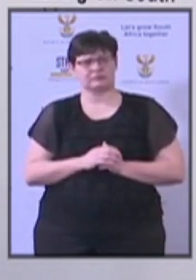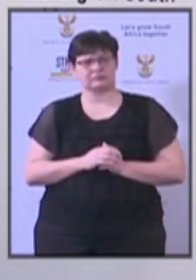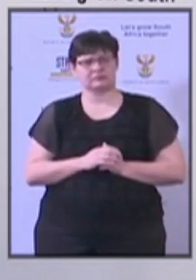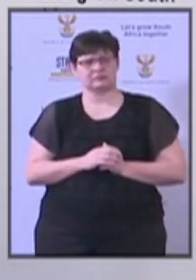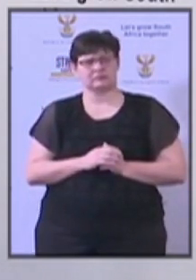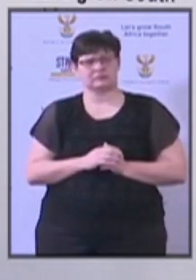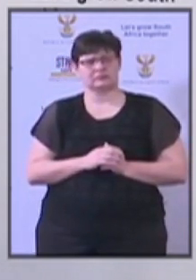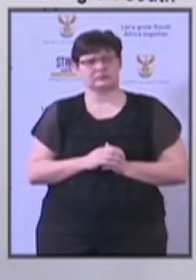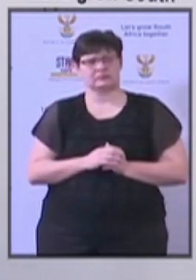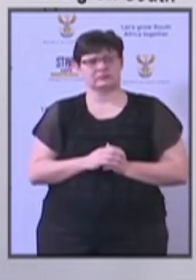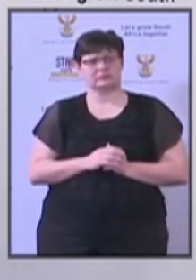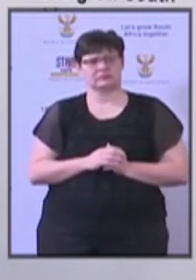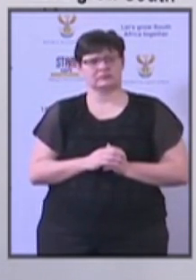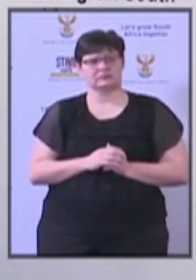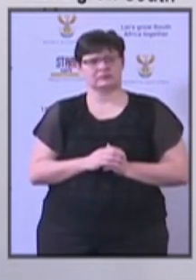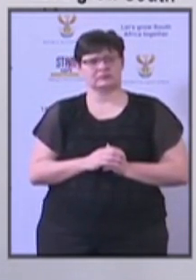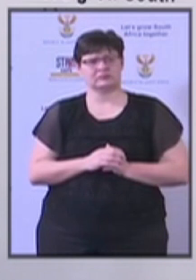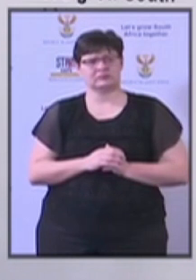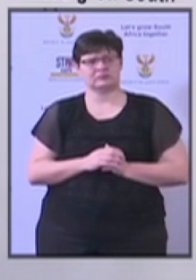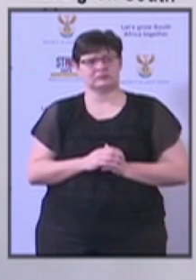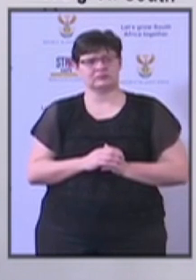His question is,